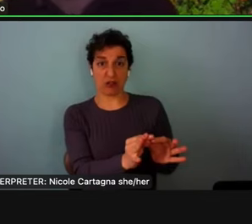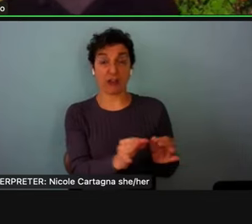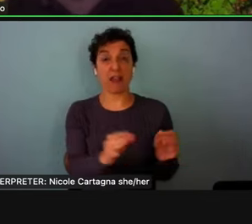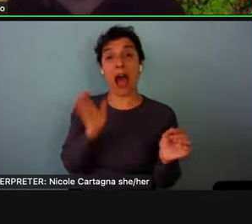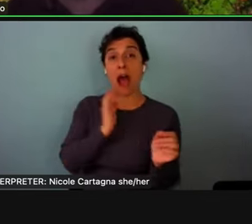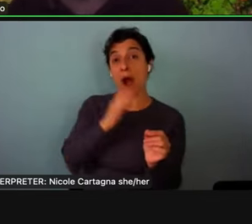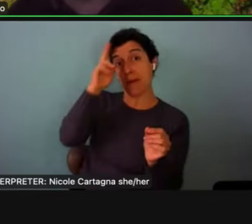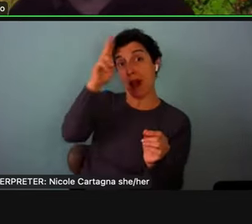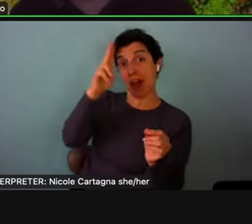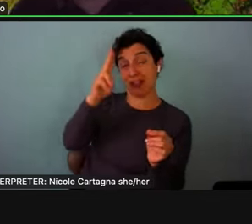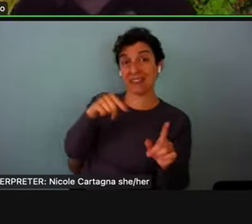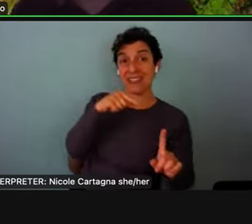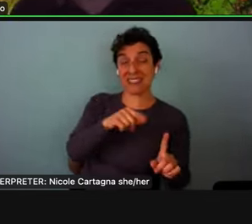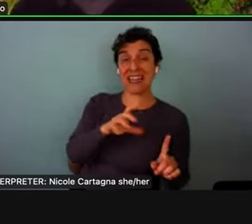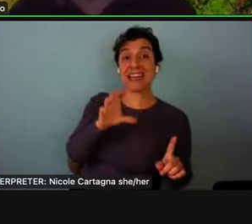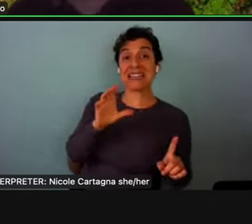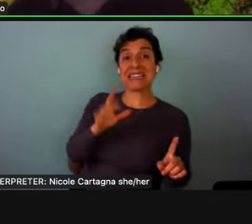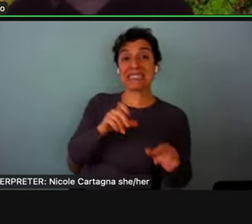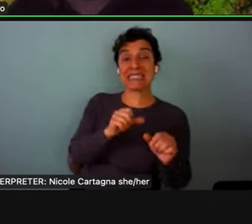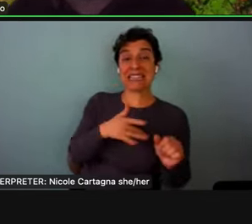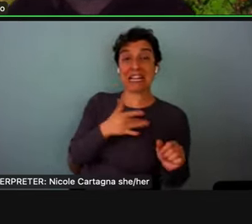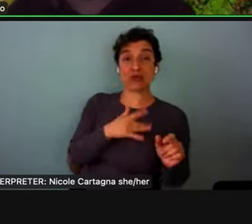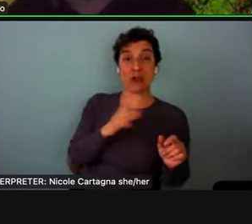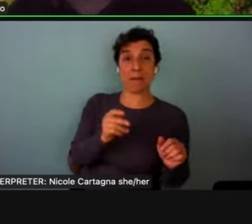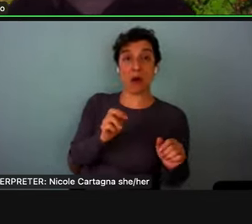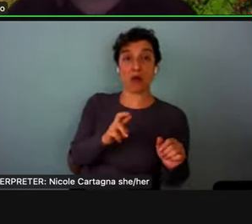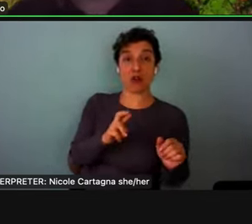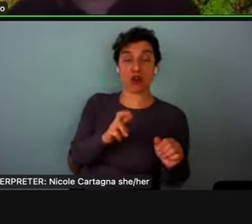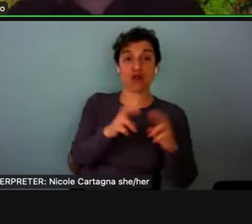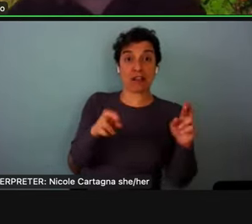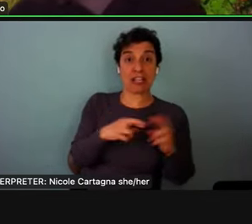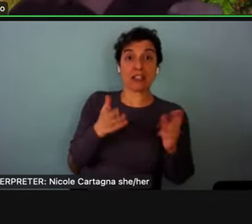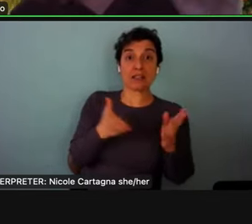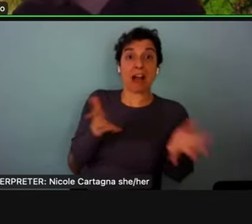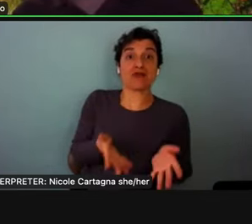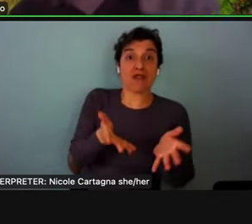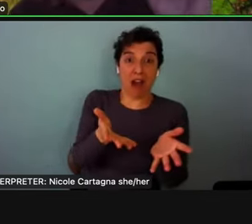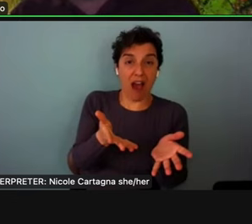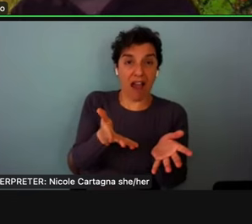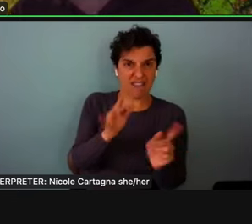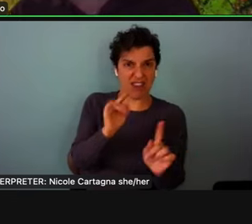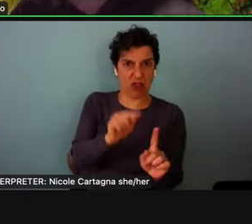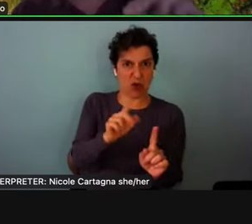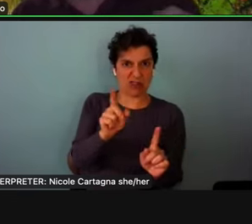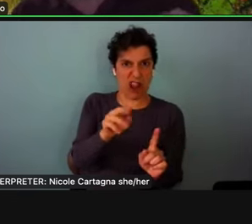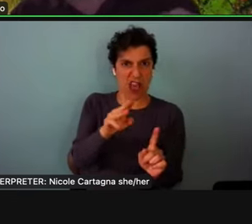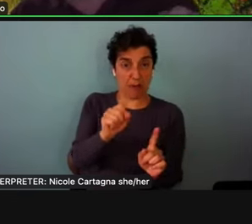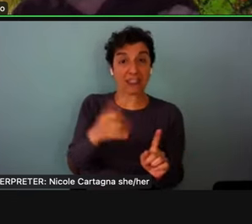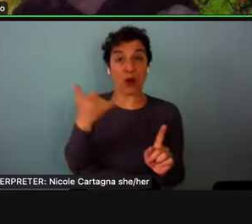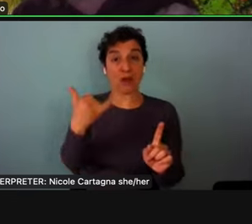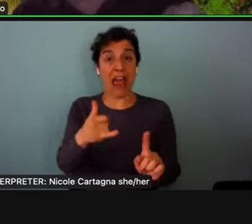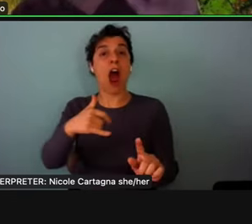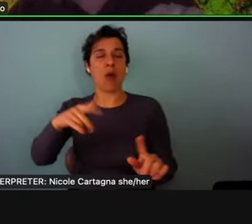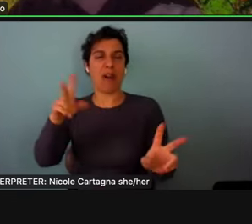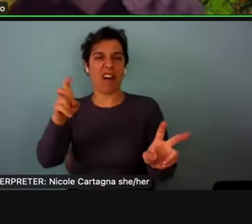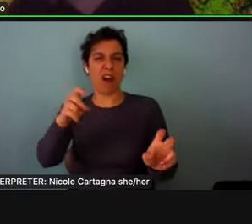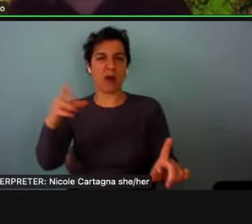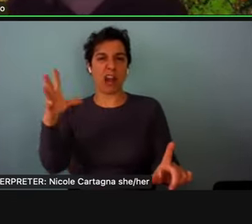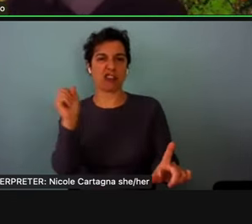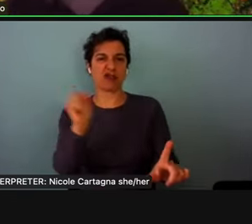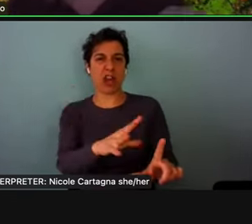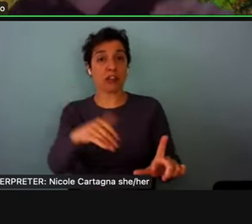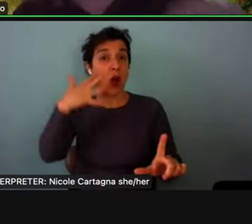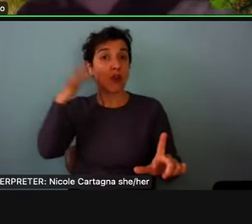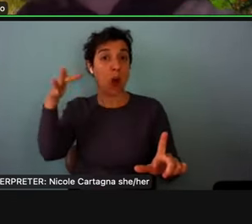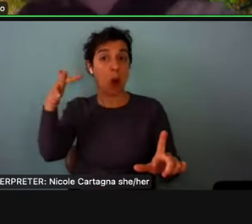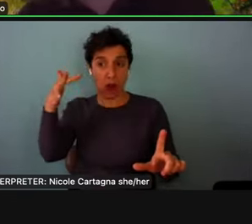is that sensory motor regions might drive functional connectivity dynamics. So we inject noise for one TR, one time